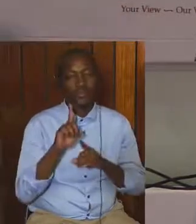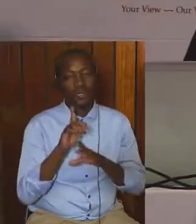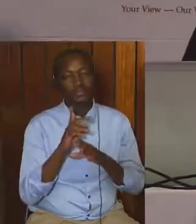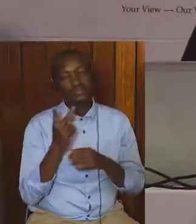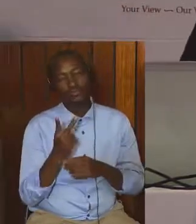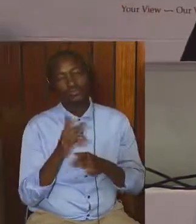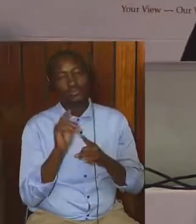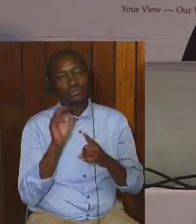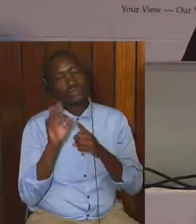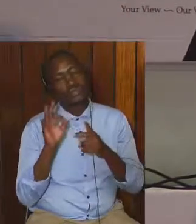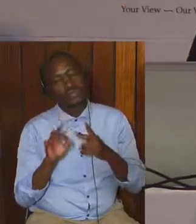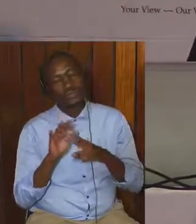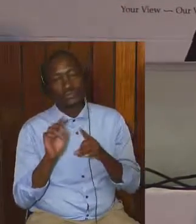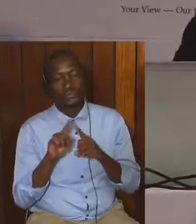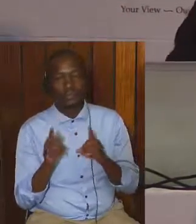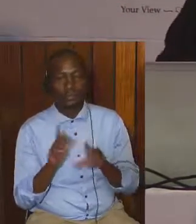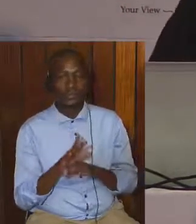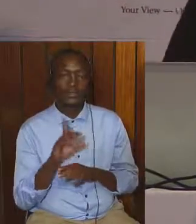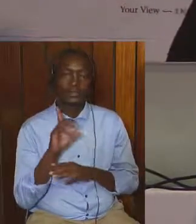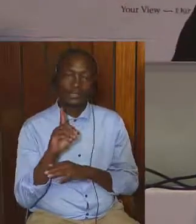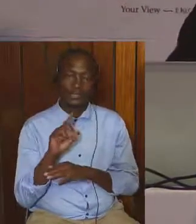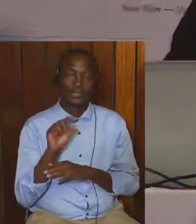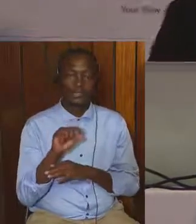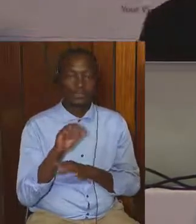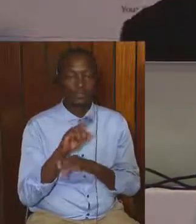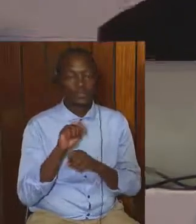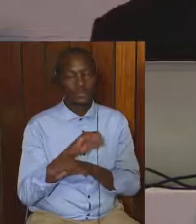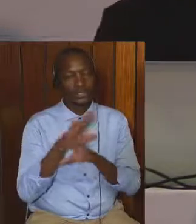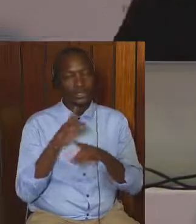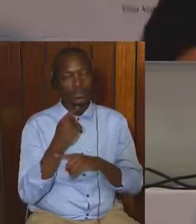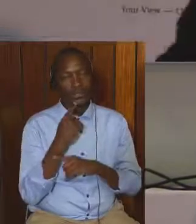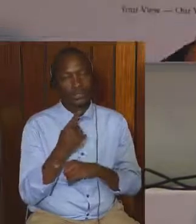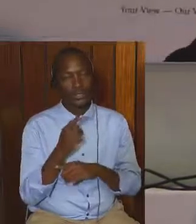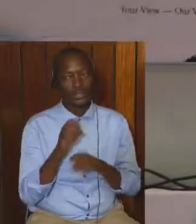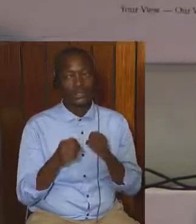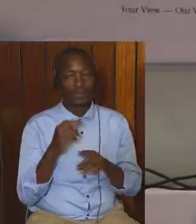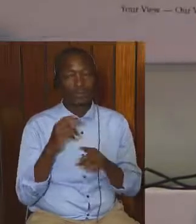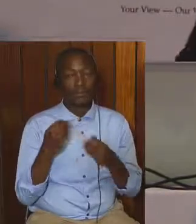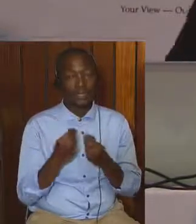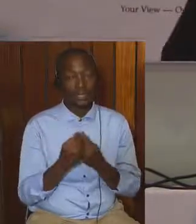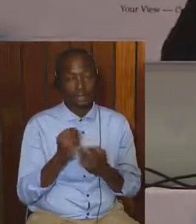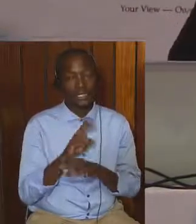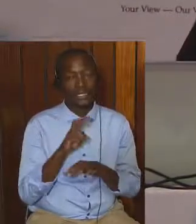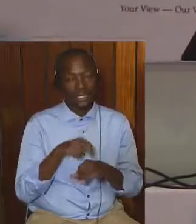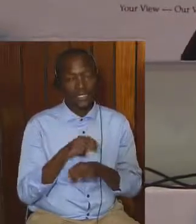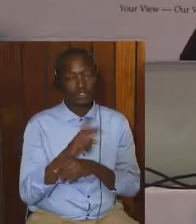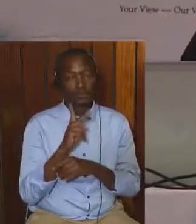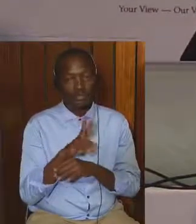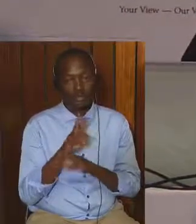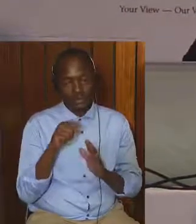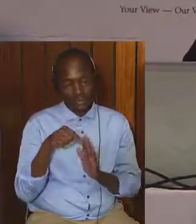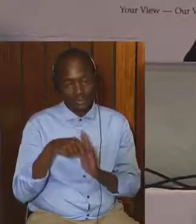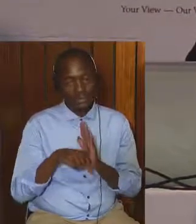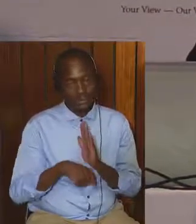specifics, but I think the DGG was quite clear when he was saying that some of these will need to be looked at in a bit more